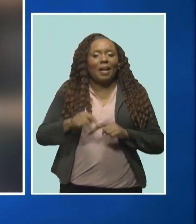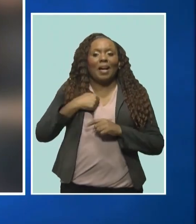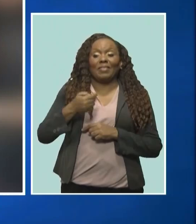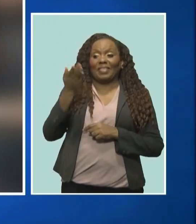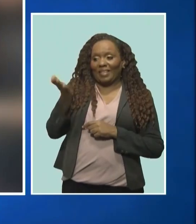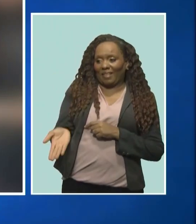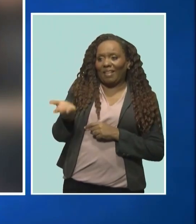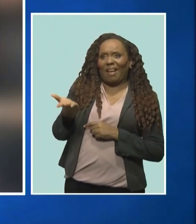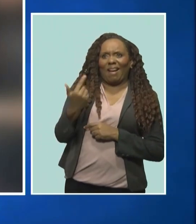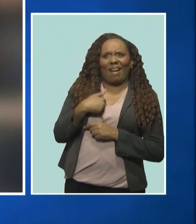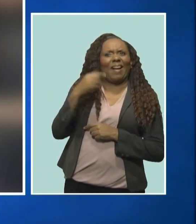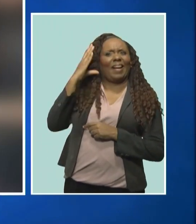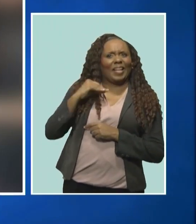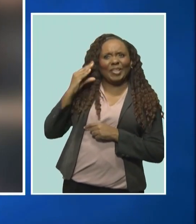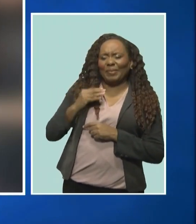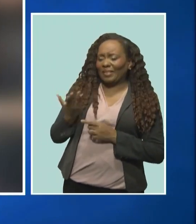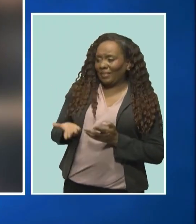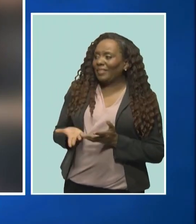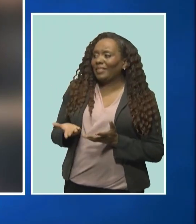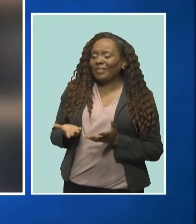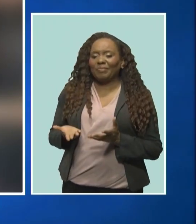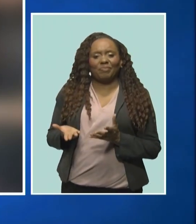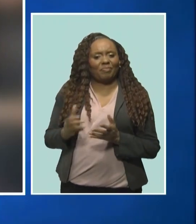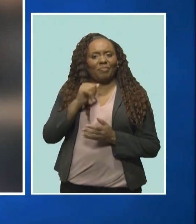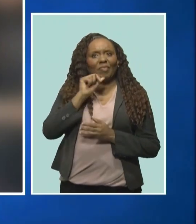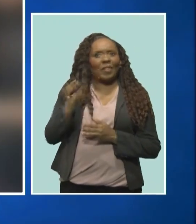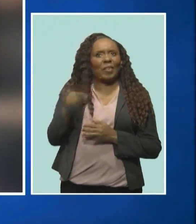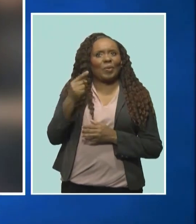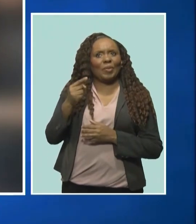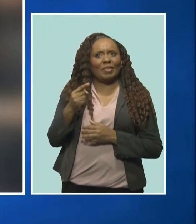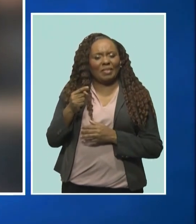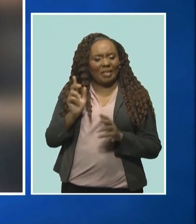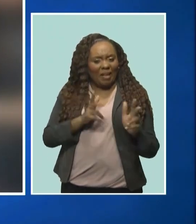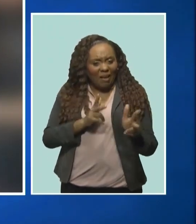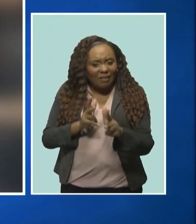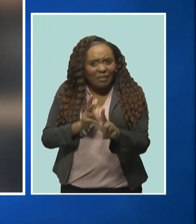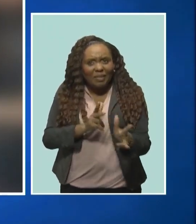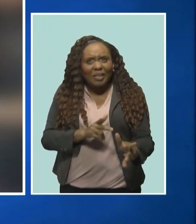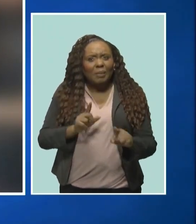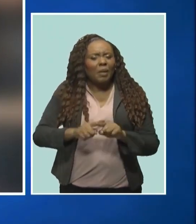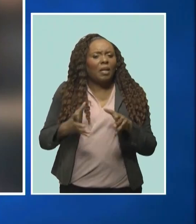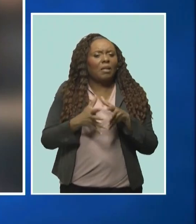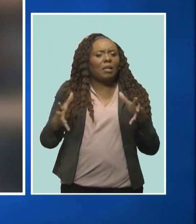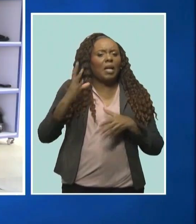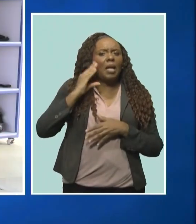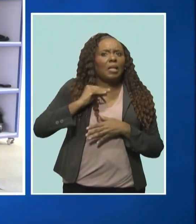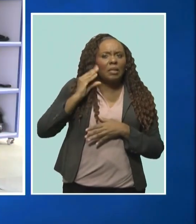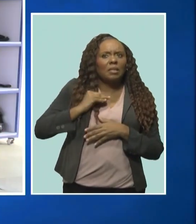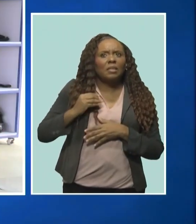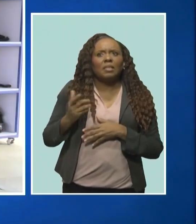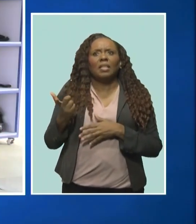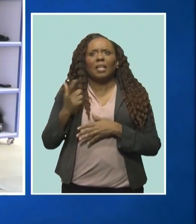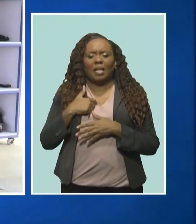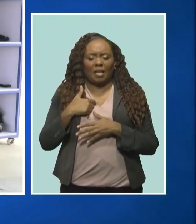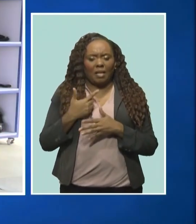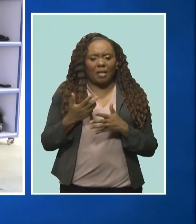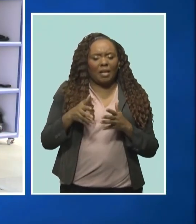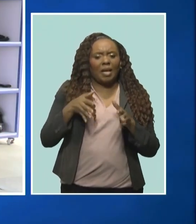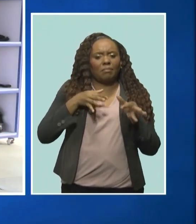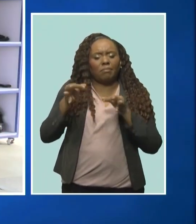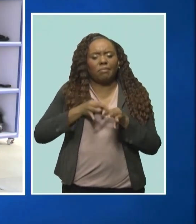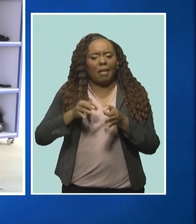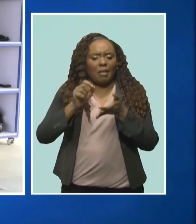experiencing all there is about Formula One, because more than just what's on track, there's a lot to experience. I kind of cover that in some of my features and try